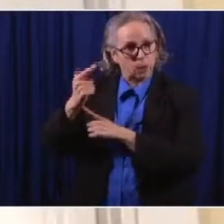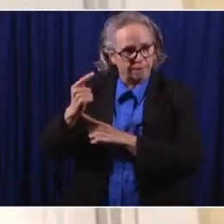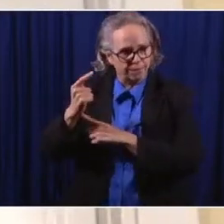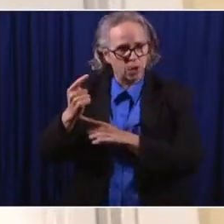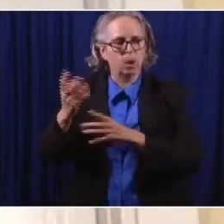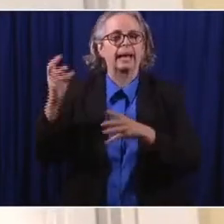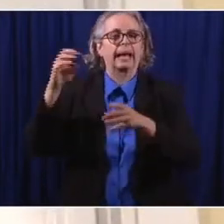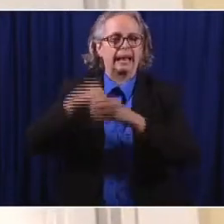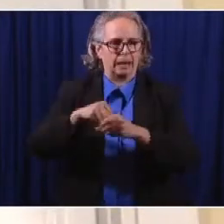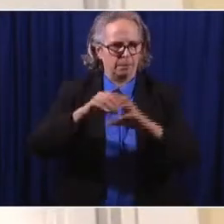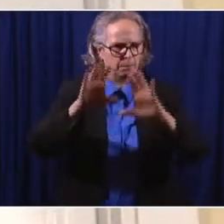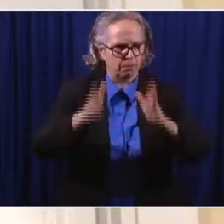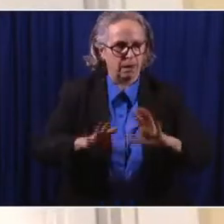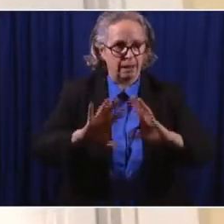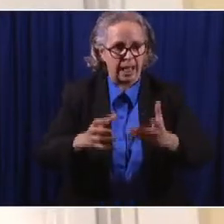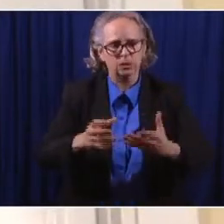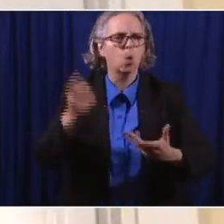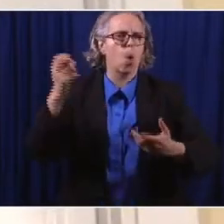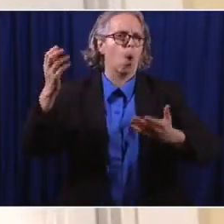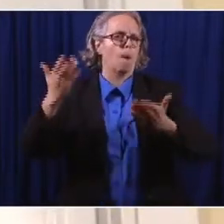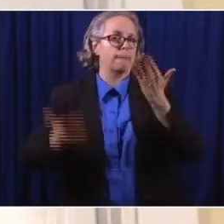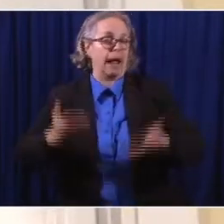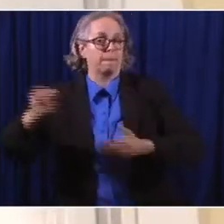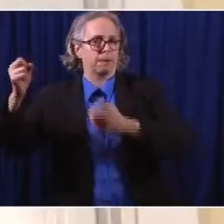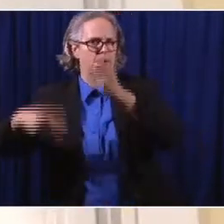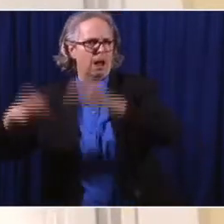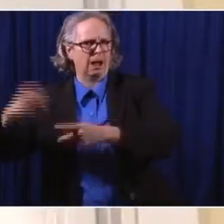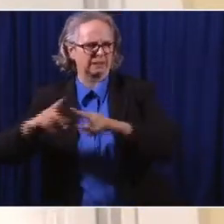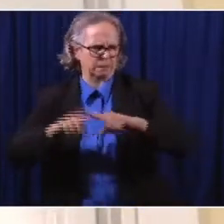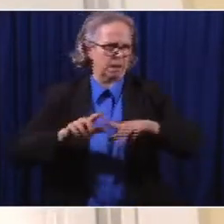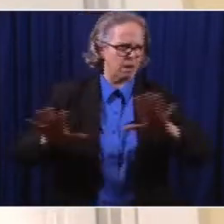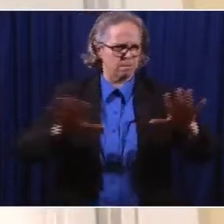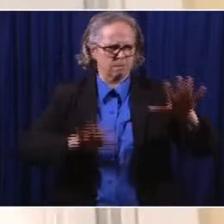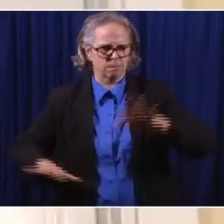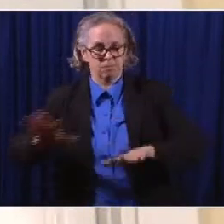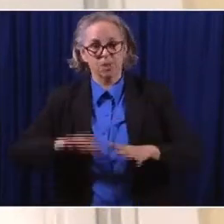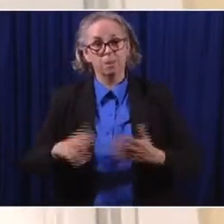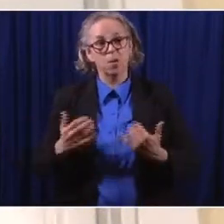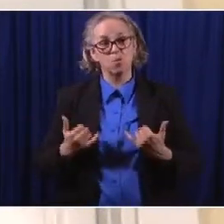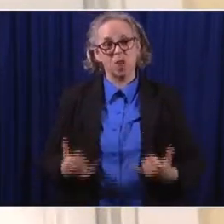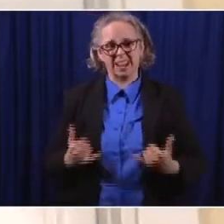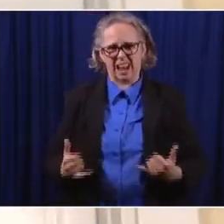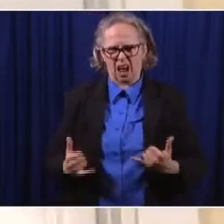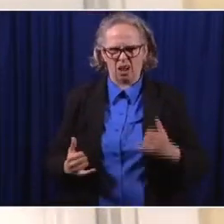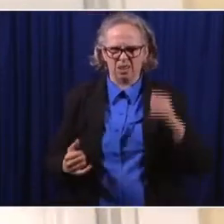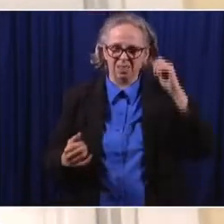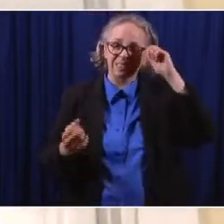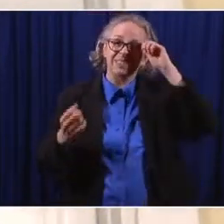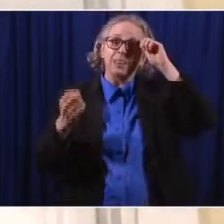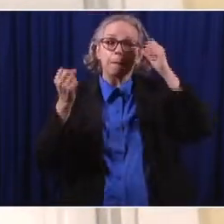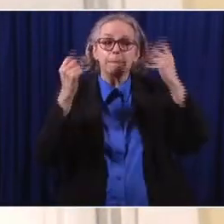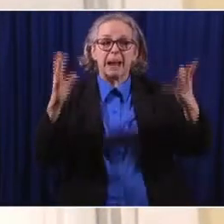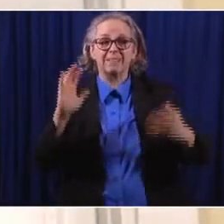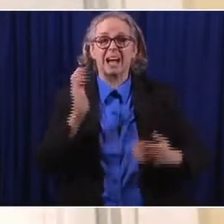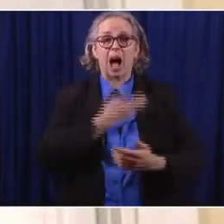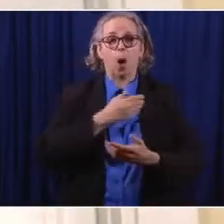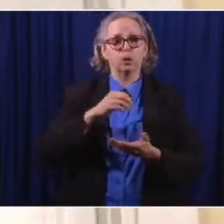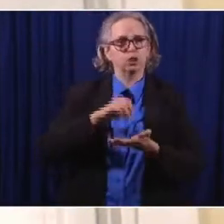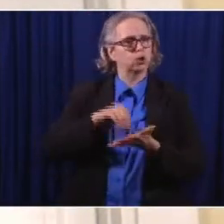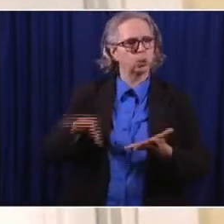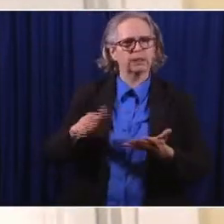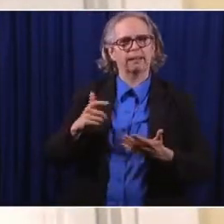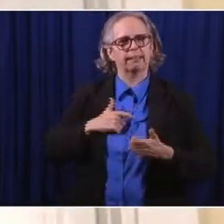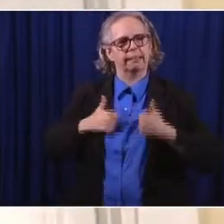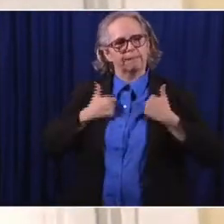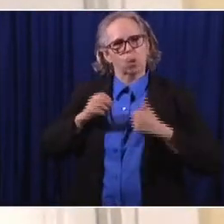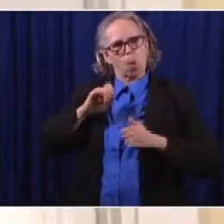we currently have a significant number of students living off campus in the Oxford community. And even though our first